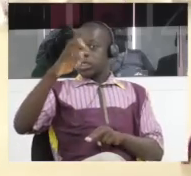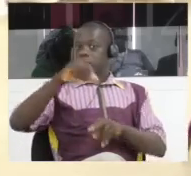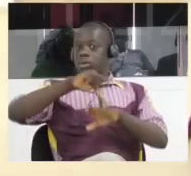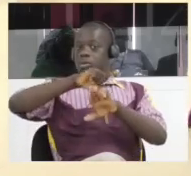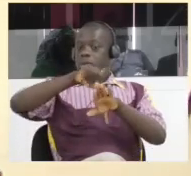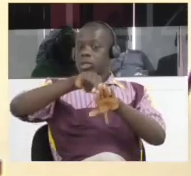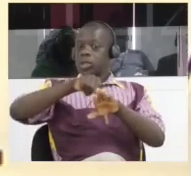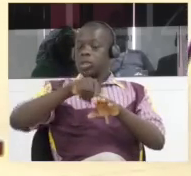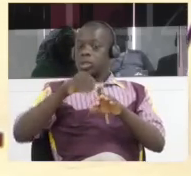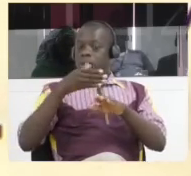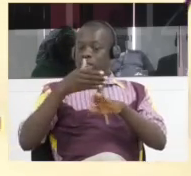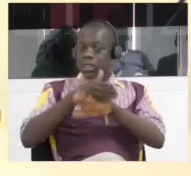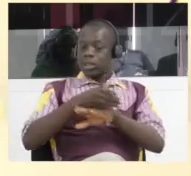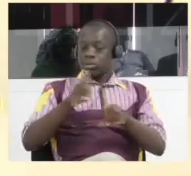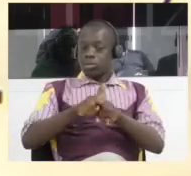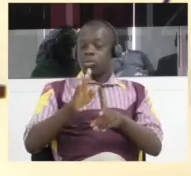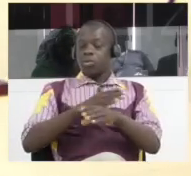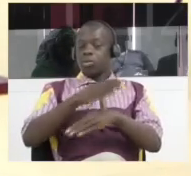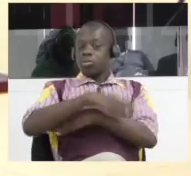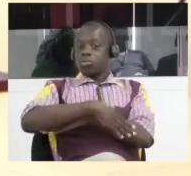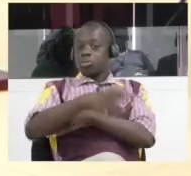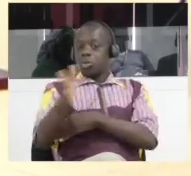eventually open, and then he received us